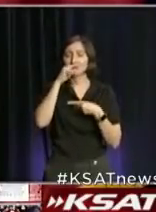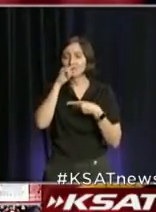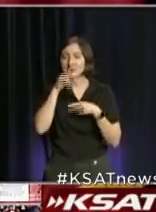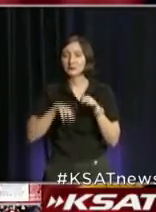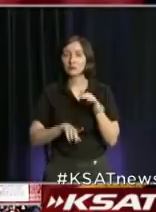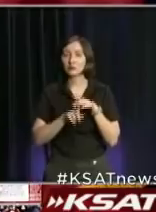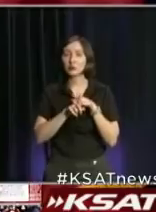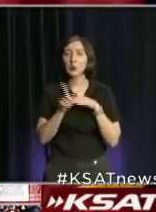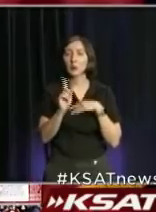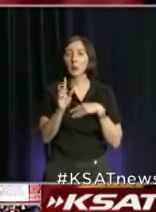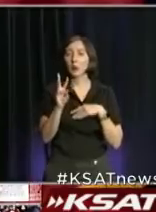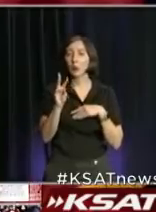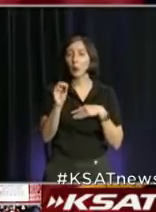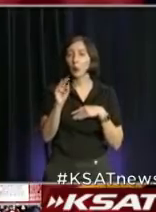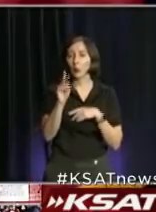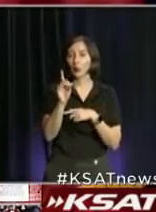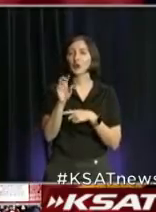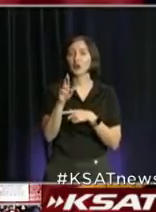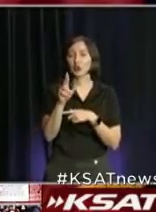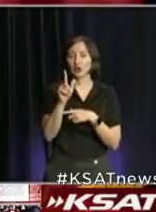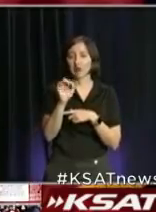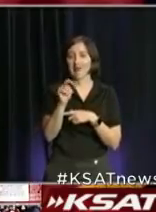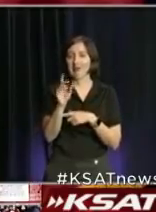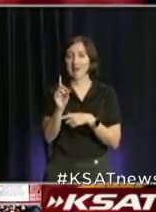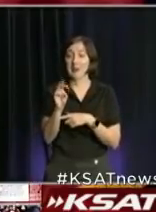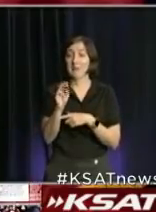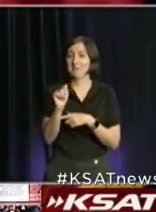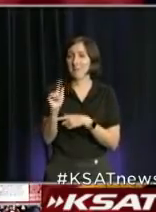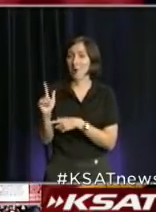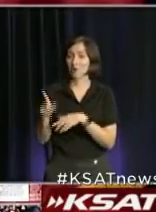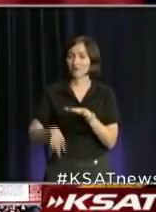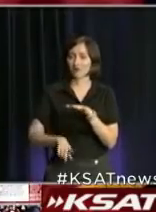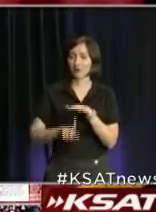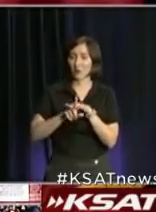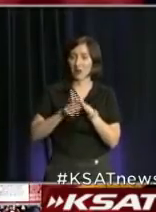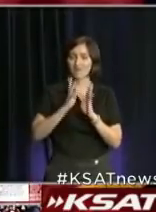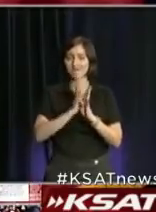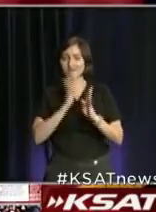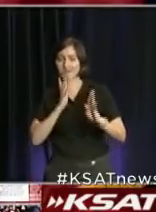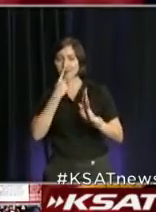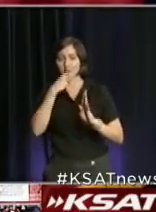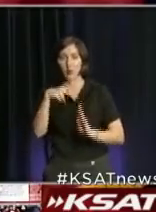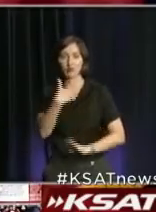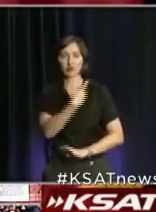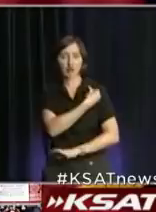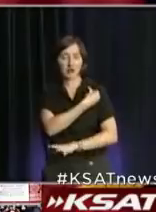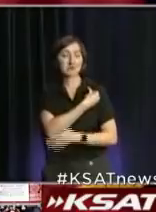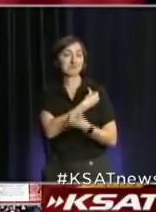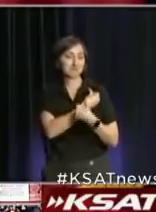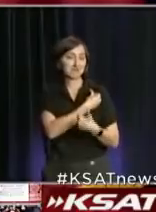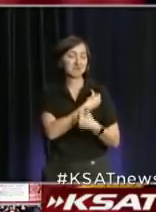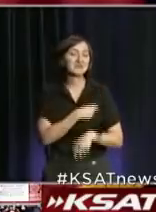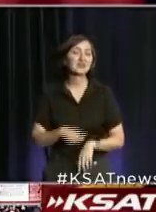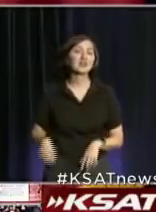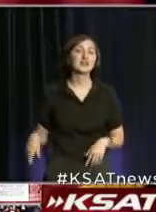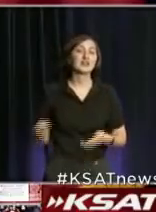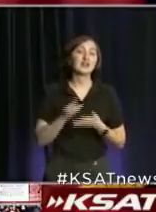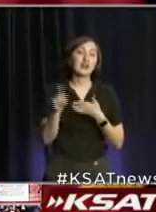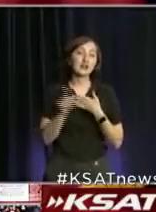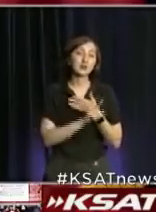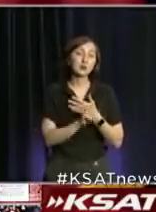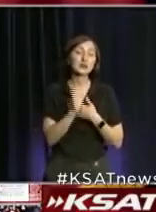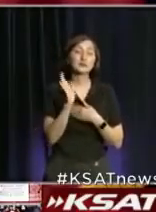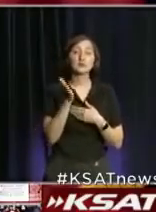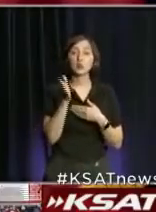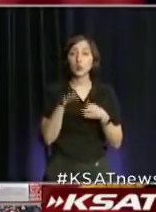Wonderland Mall in this last week and got their shots. Now, next week, we're going to be open. We'll continue